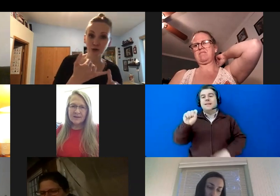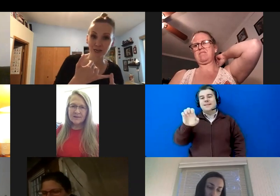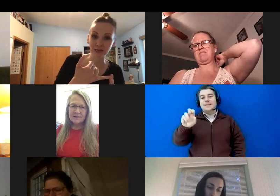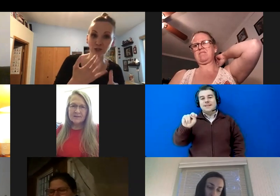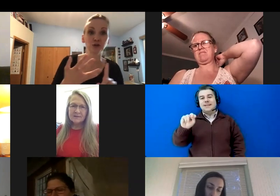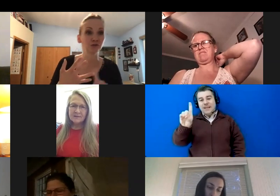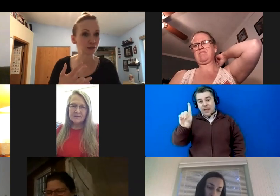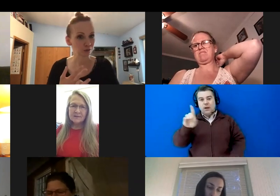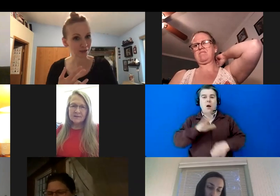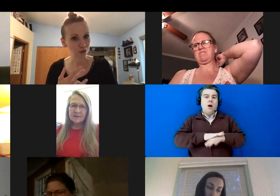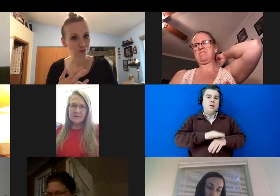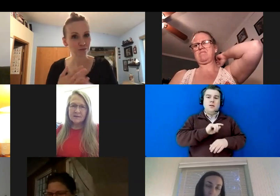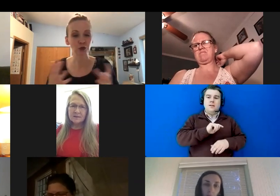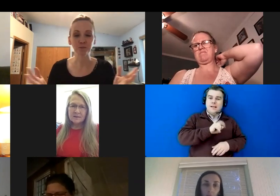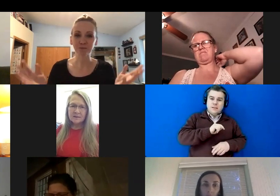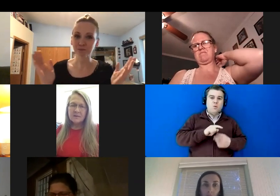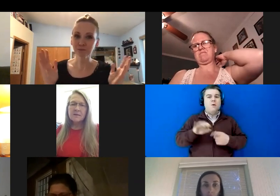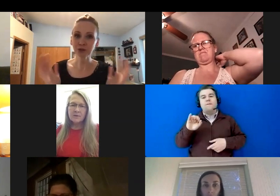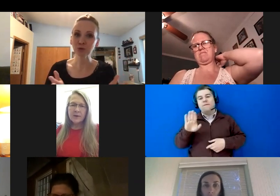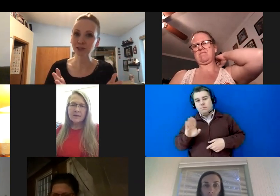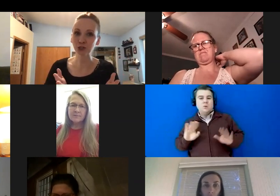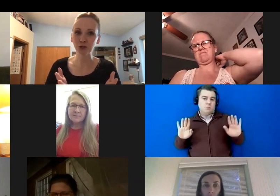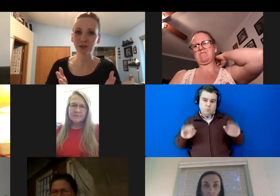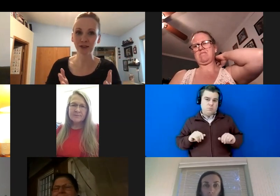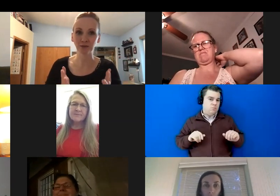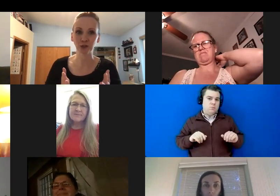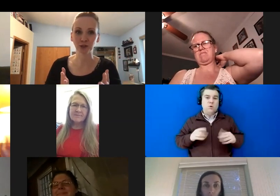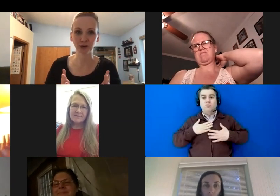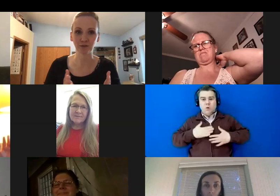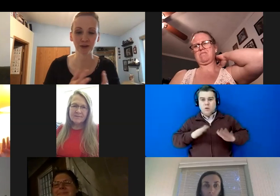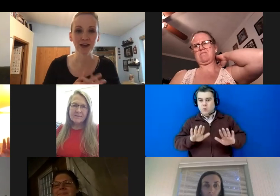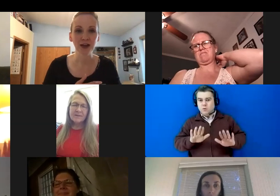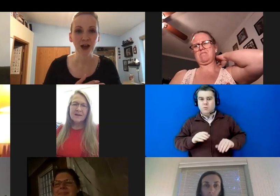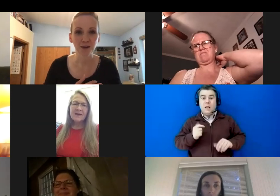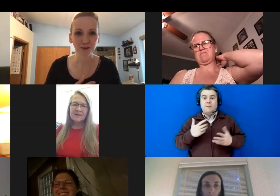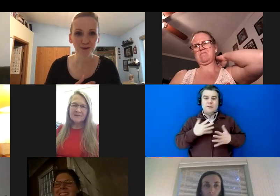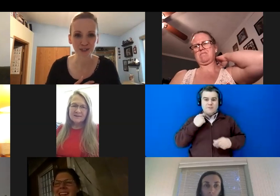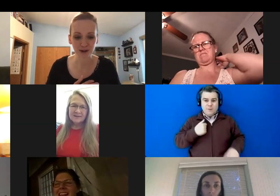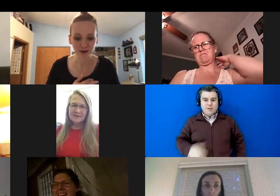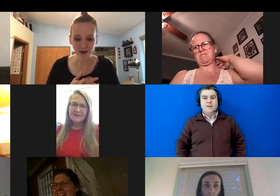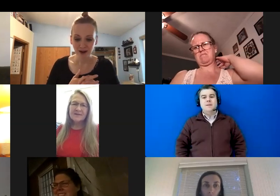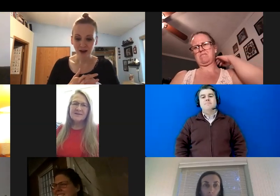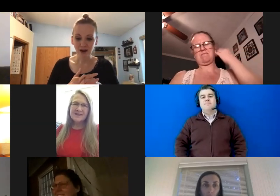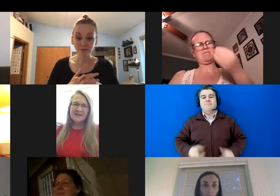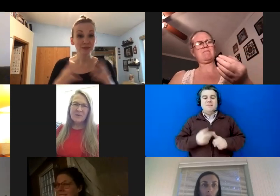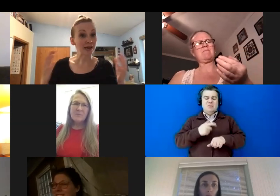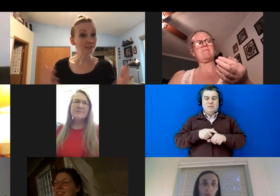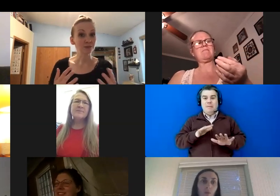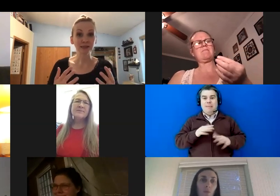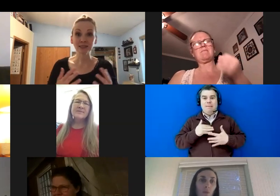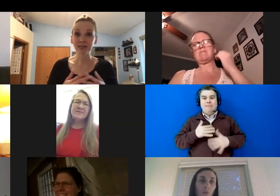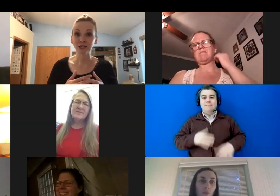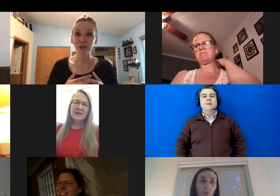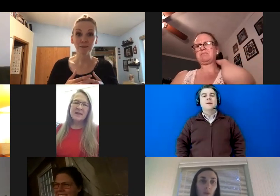either your text or your Facebook Messenger. So rest assured in that was a little scary for me the first time. That